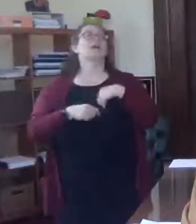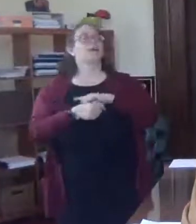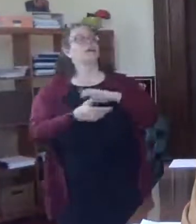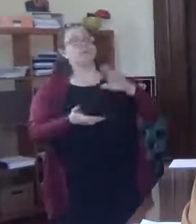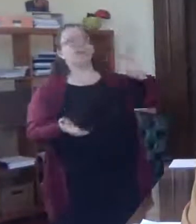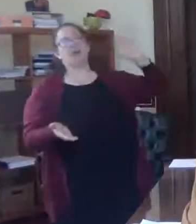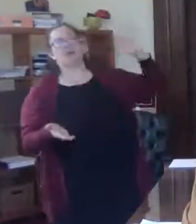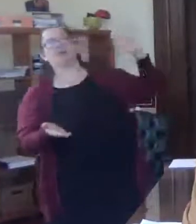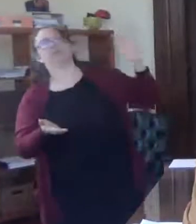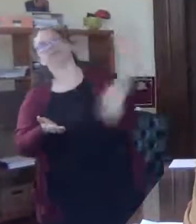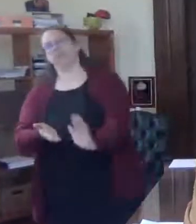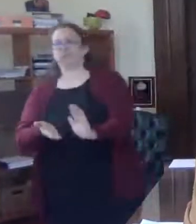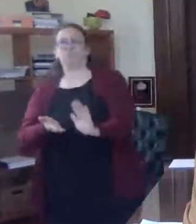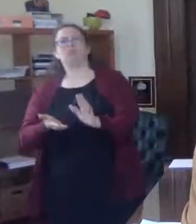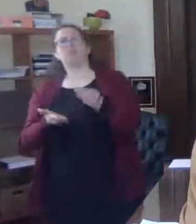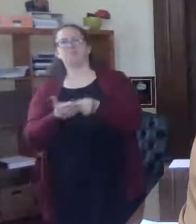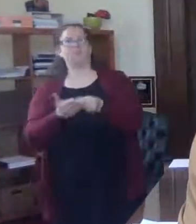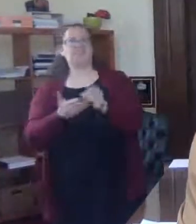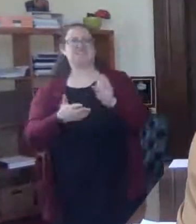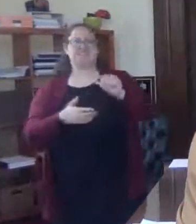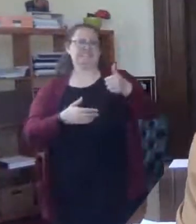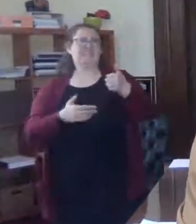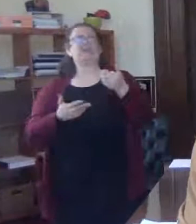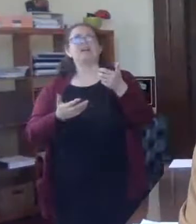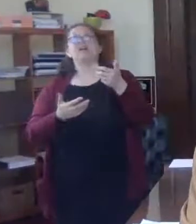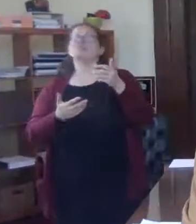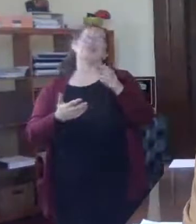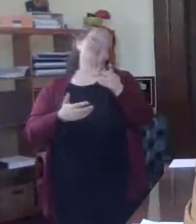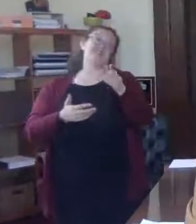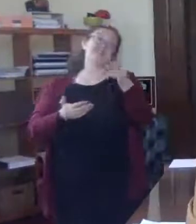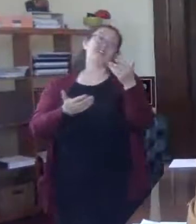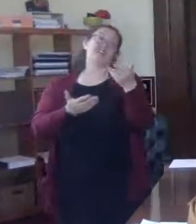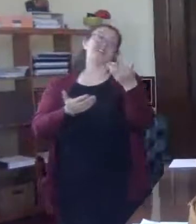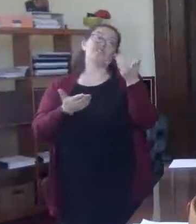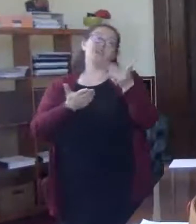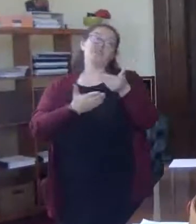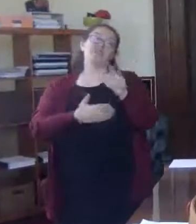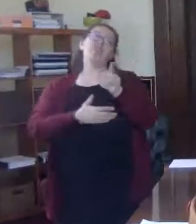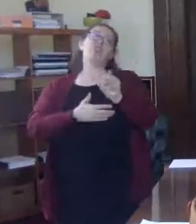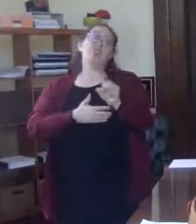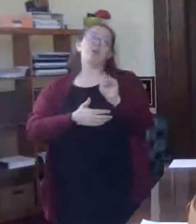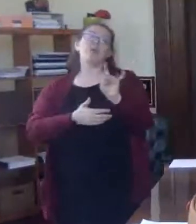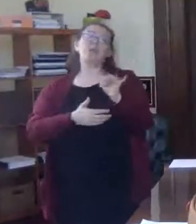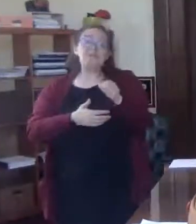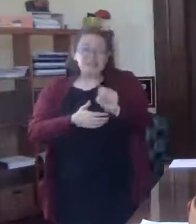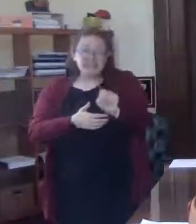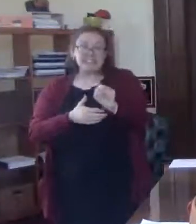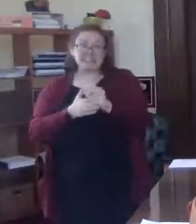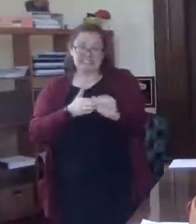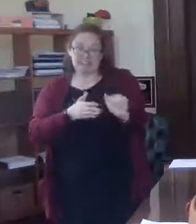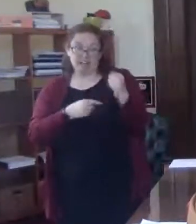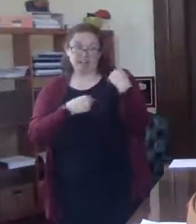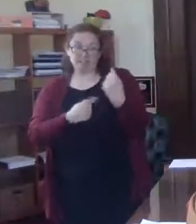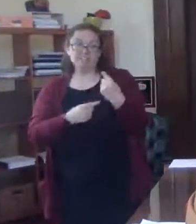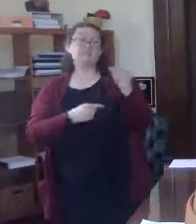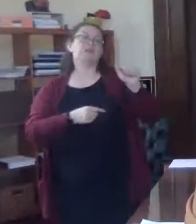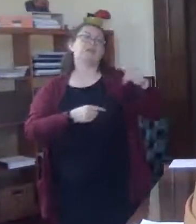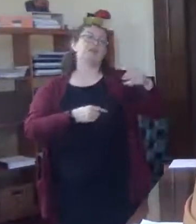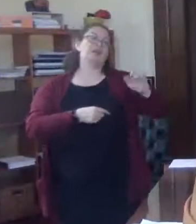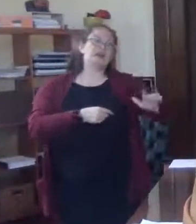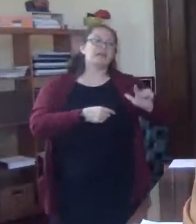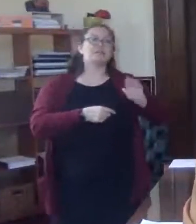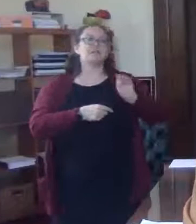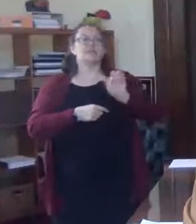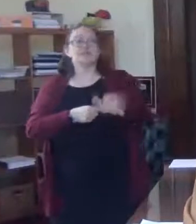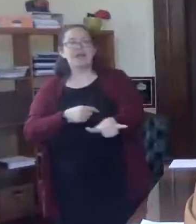tens of millions of dollars, probably around $30 million in this last quarter, just April, May, June.